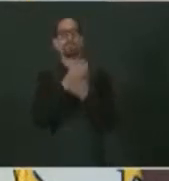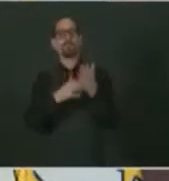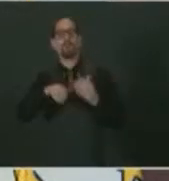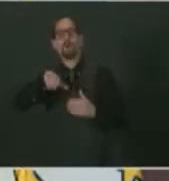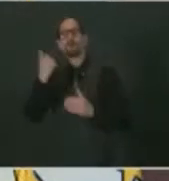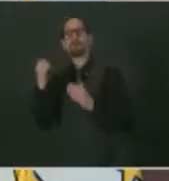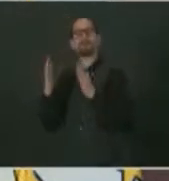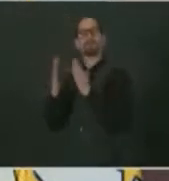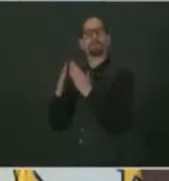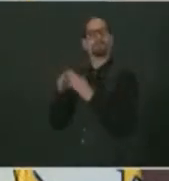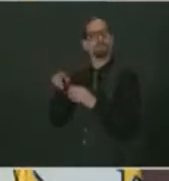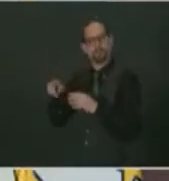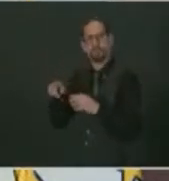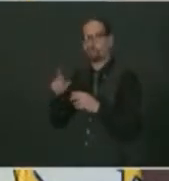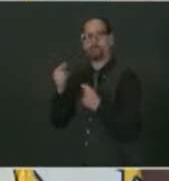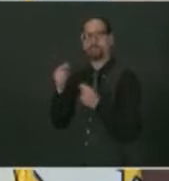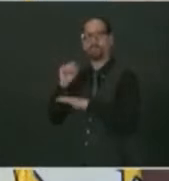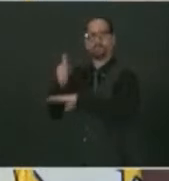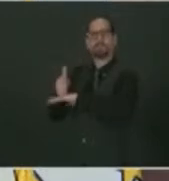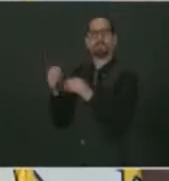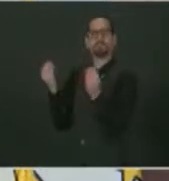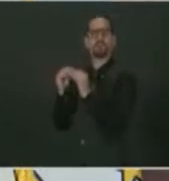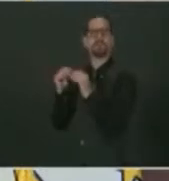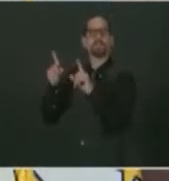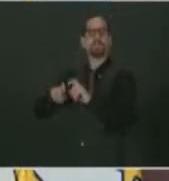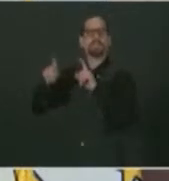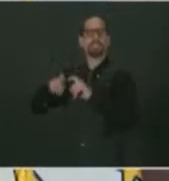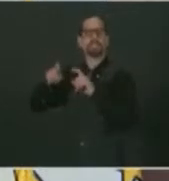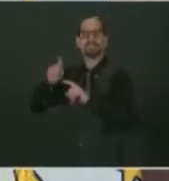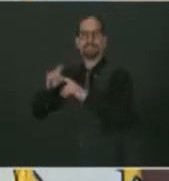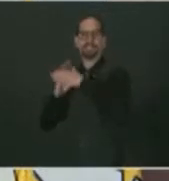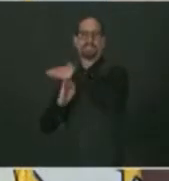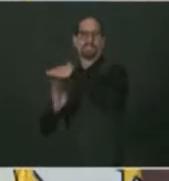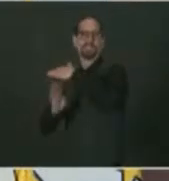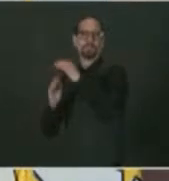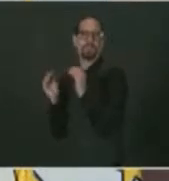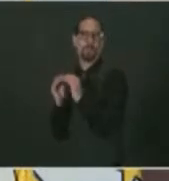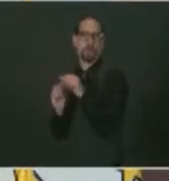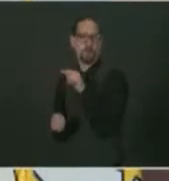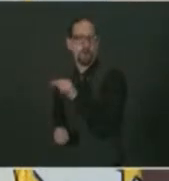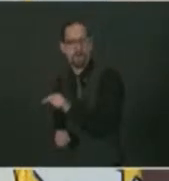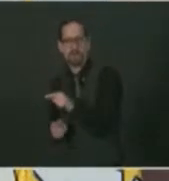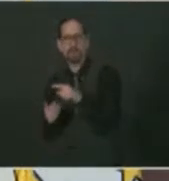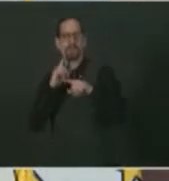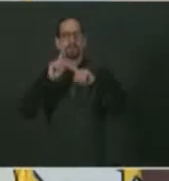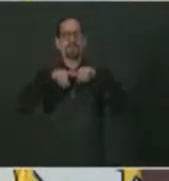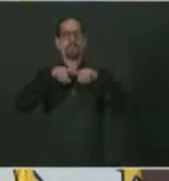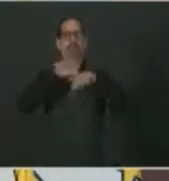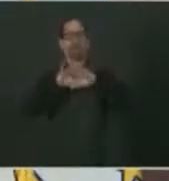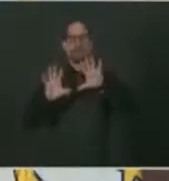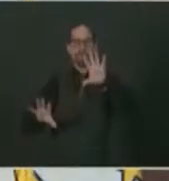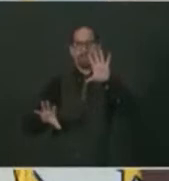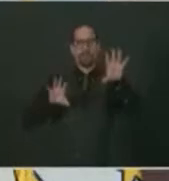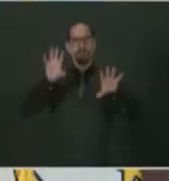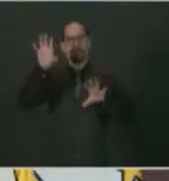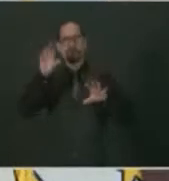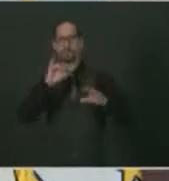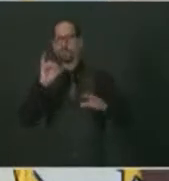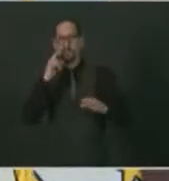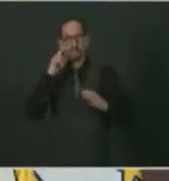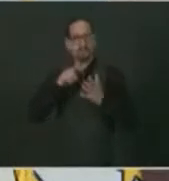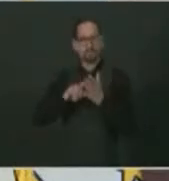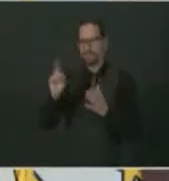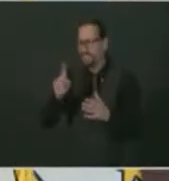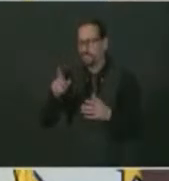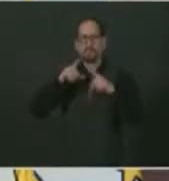testing efforts in the surrounding communities and doing a full court press with mask distribution, making sure that people have the